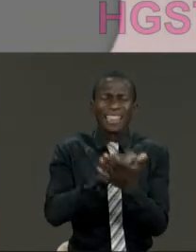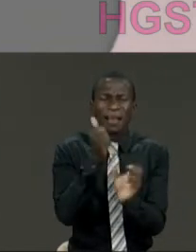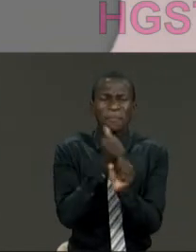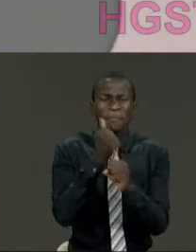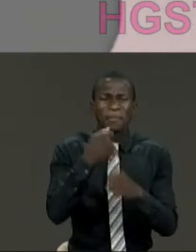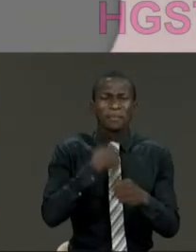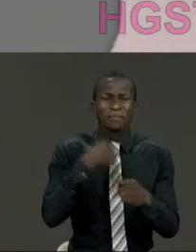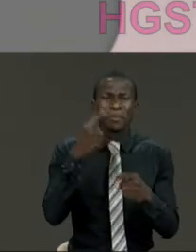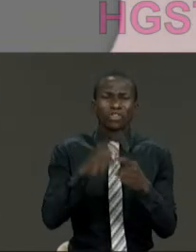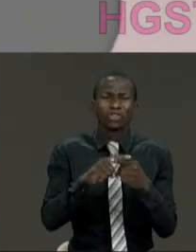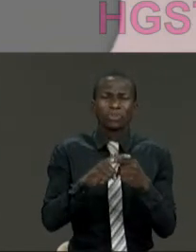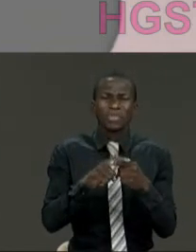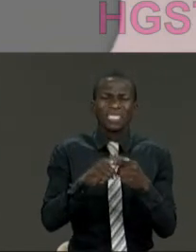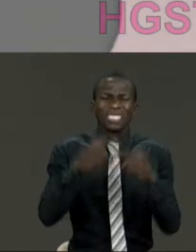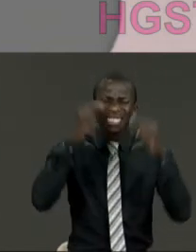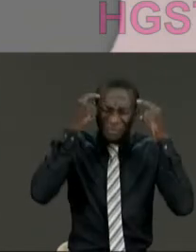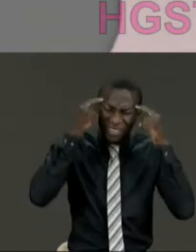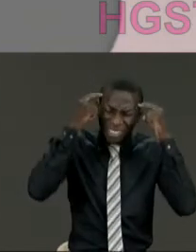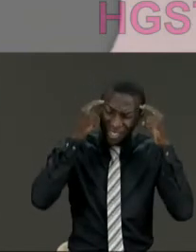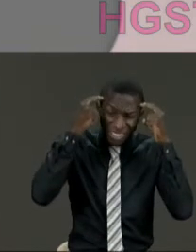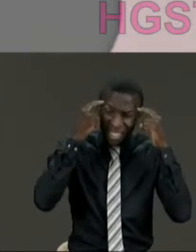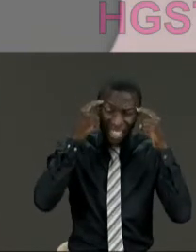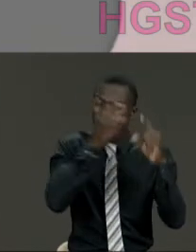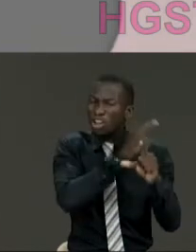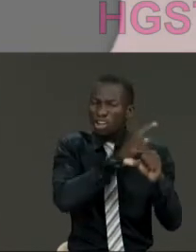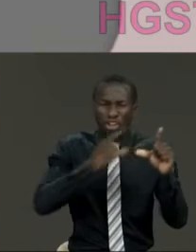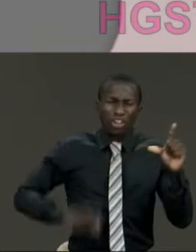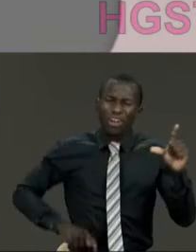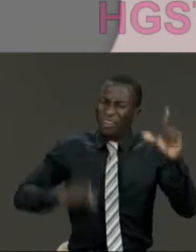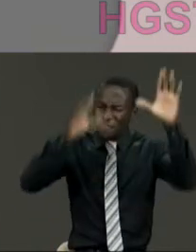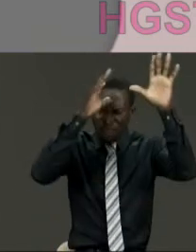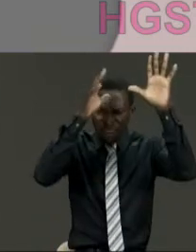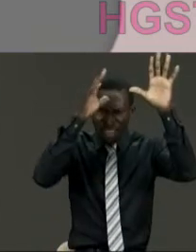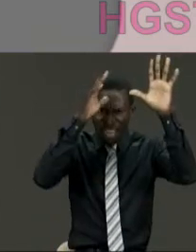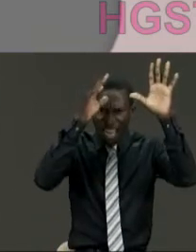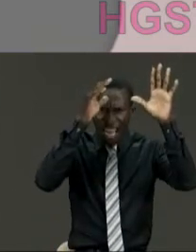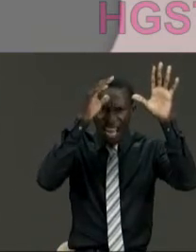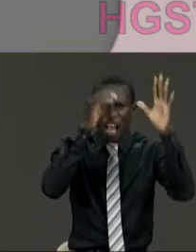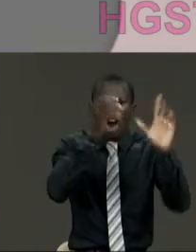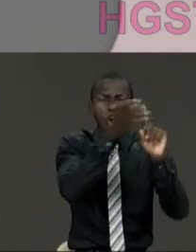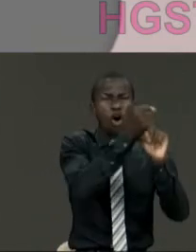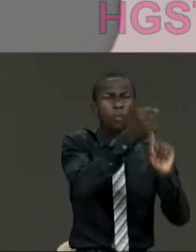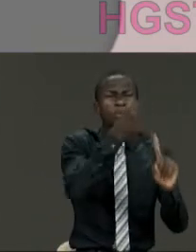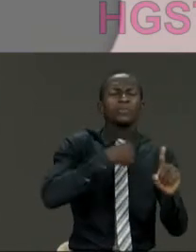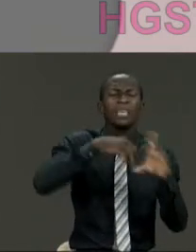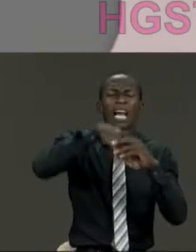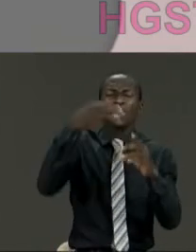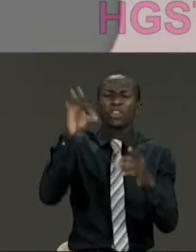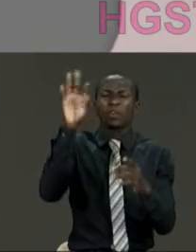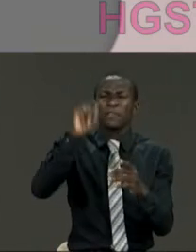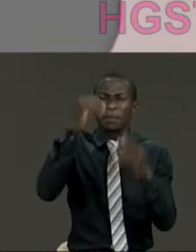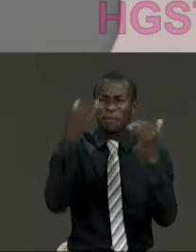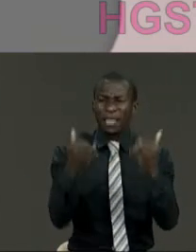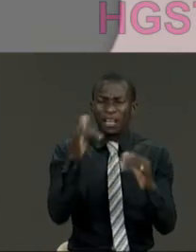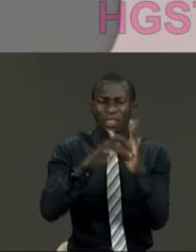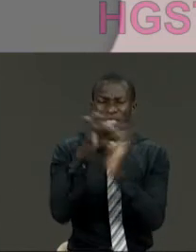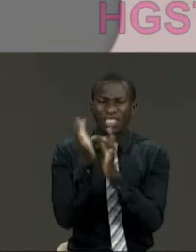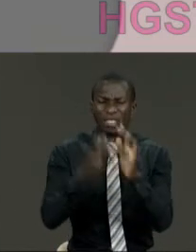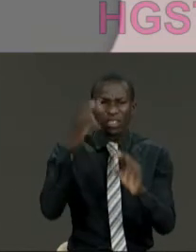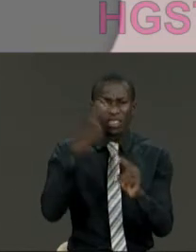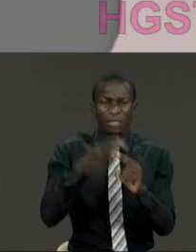or depressed, Father, uphold me out of them now in the name of Jesus. In Jesus' mighty name, we